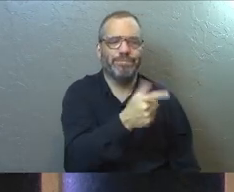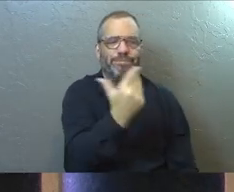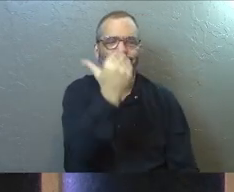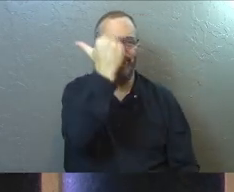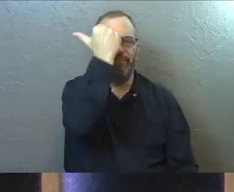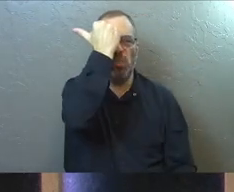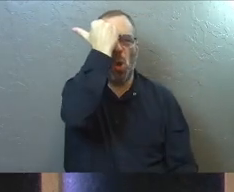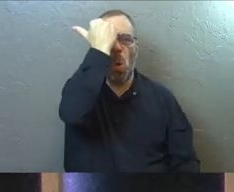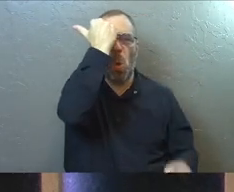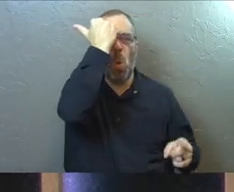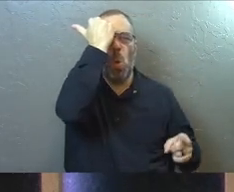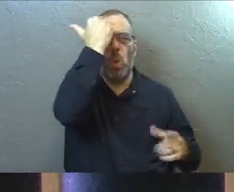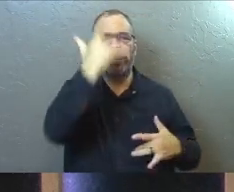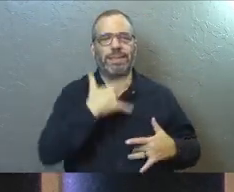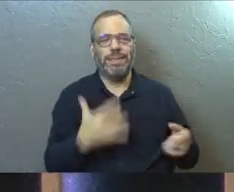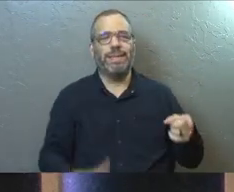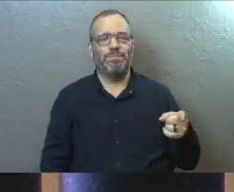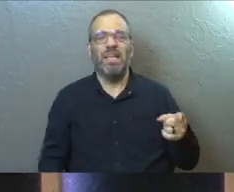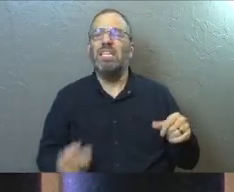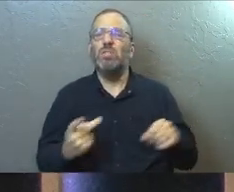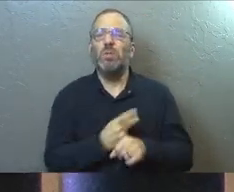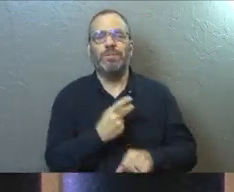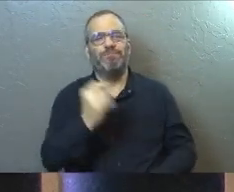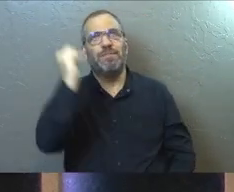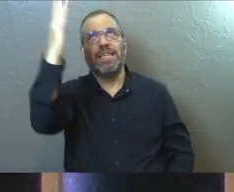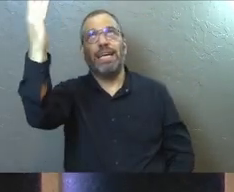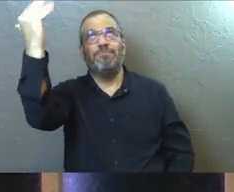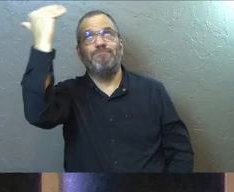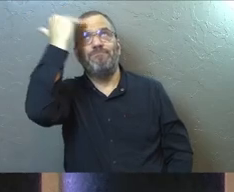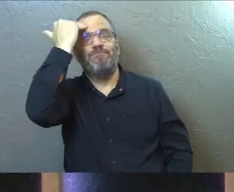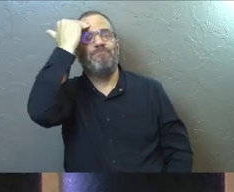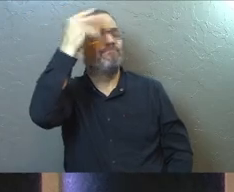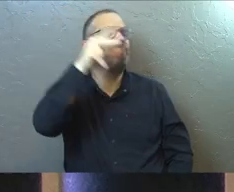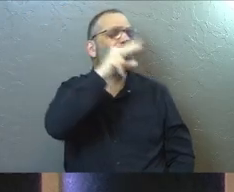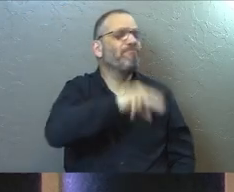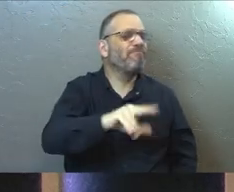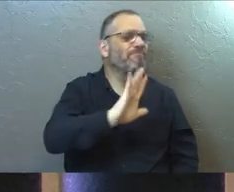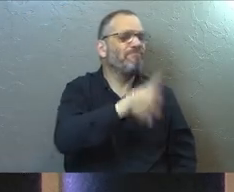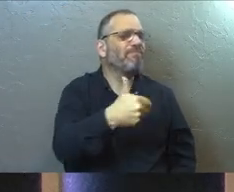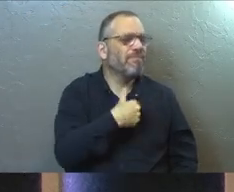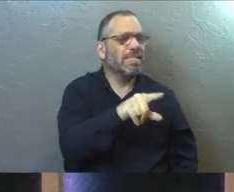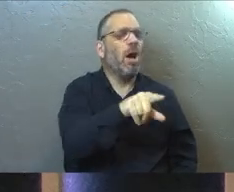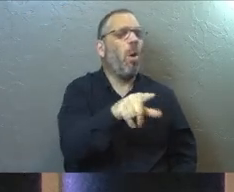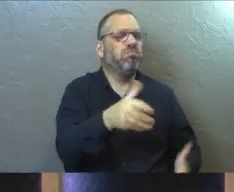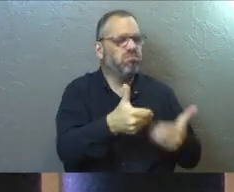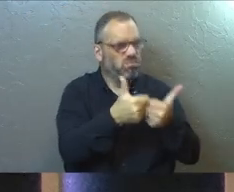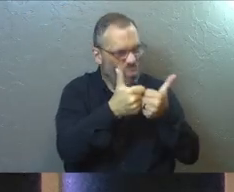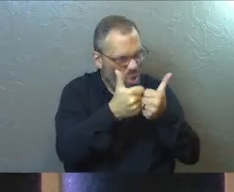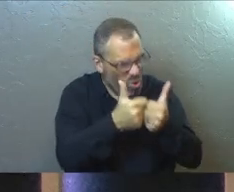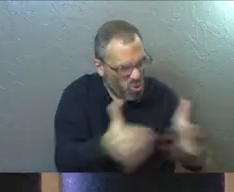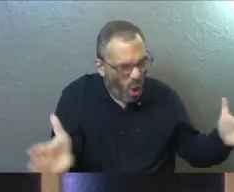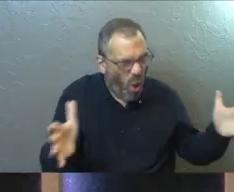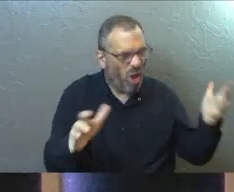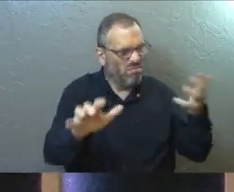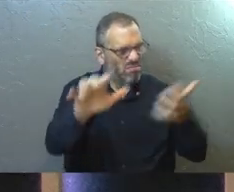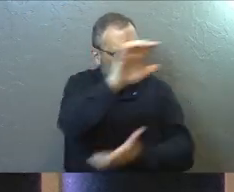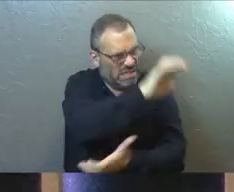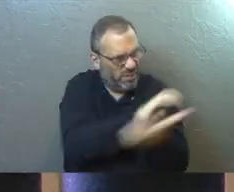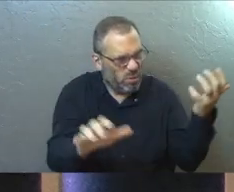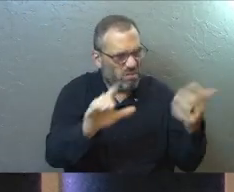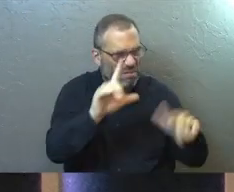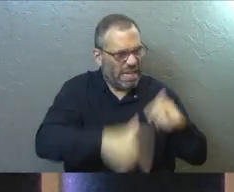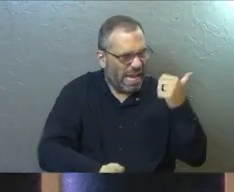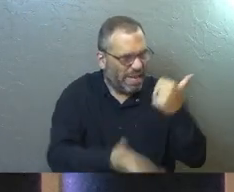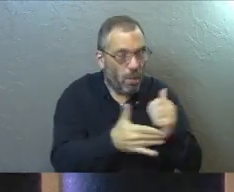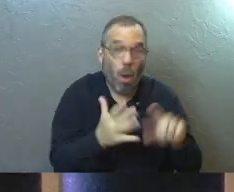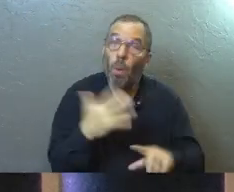intuit, he can sense. He uses his godlike knowledge to see into their souls, and he knows how lost they are, how confused and helpless